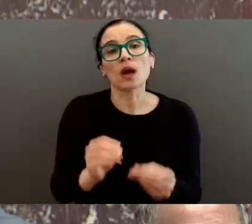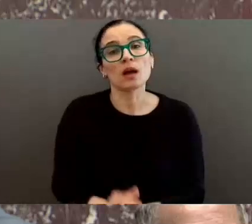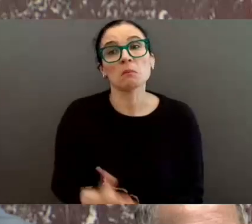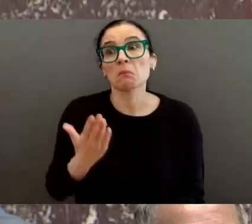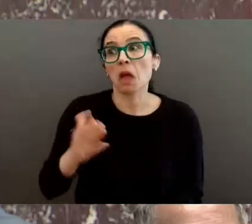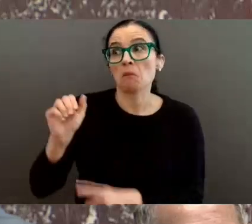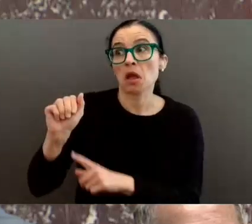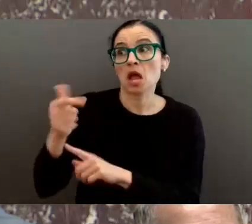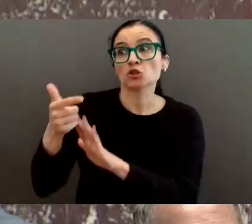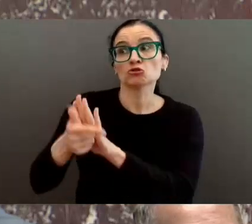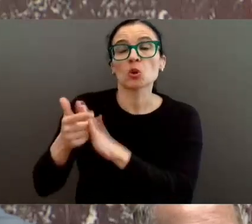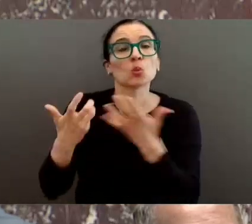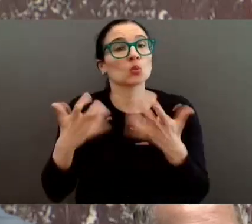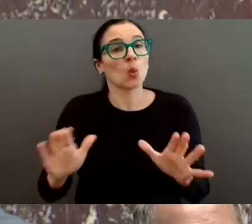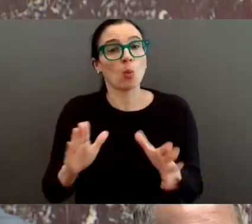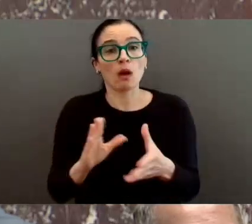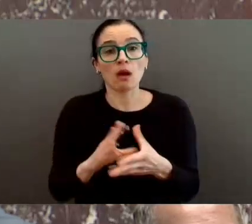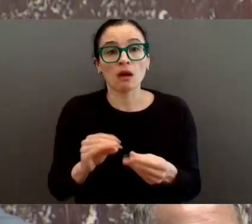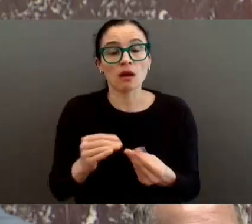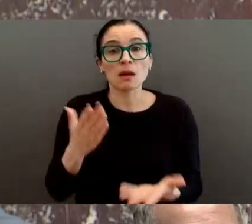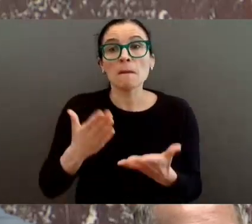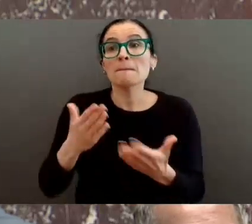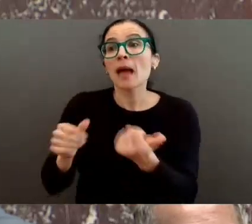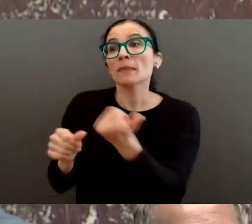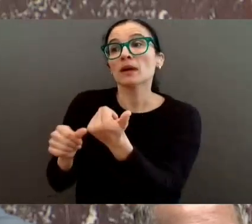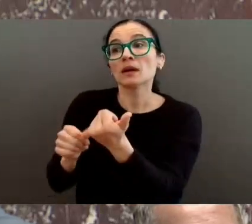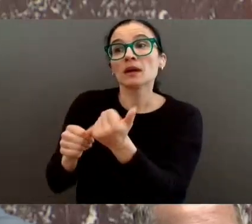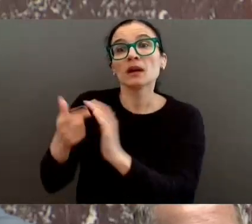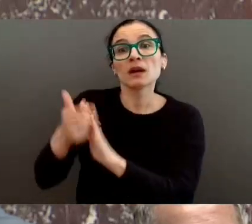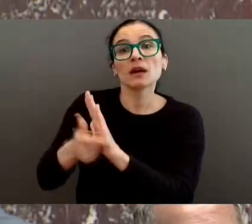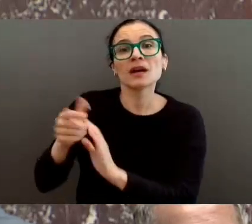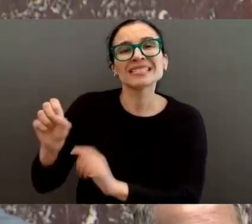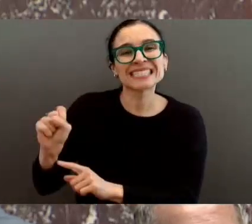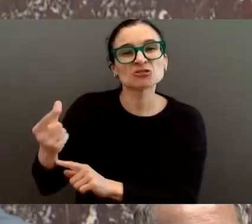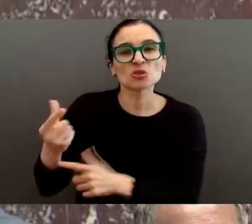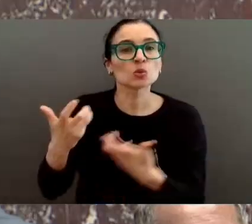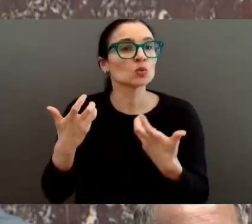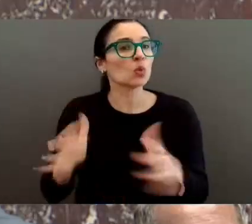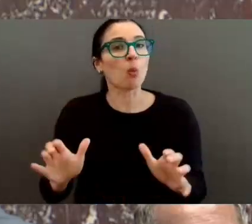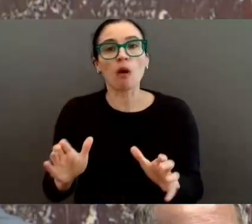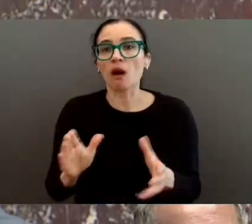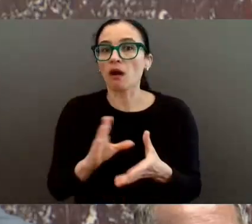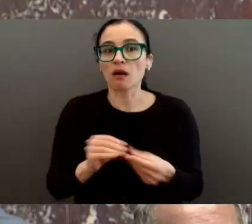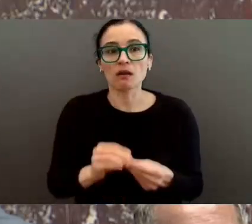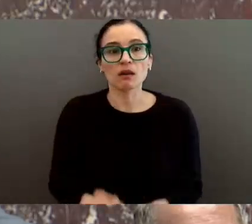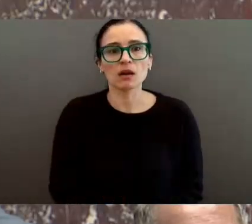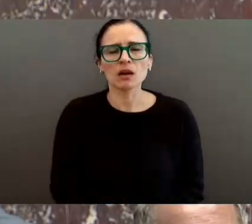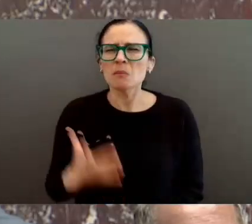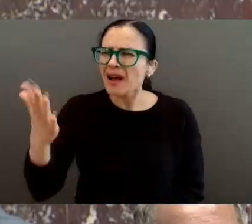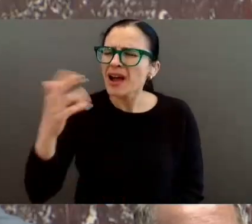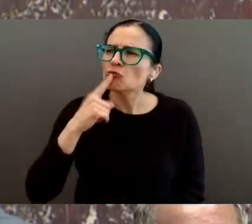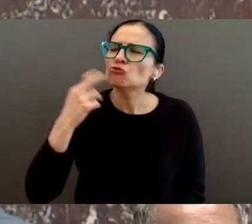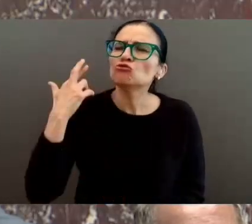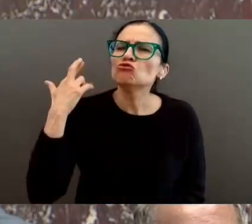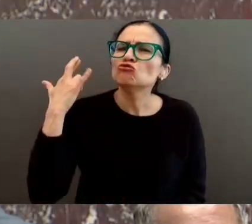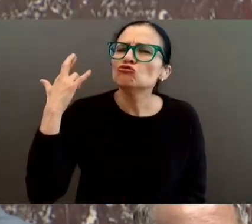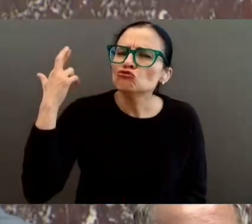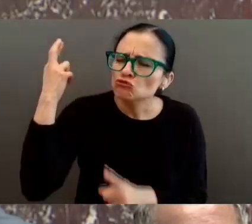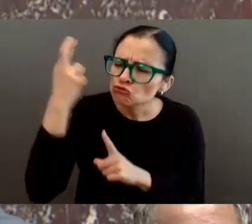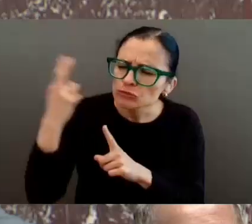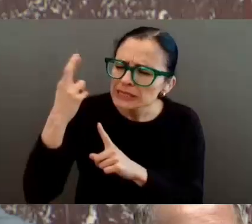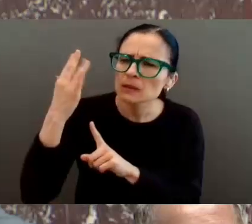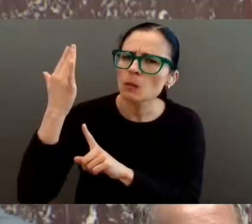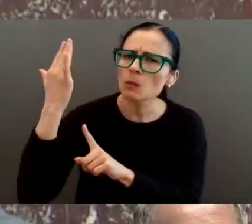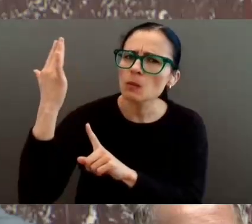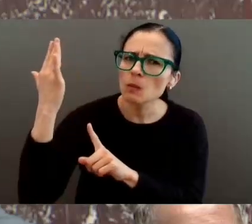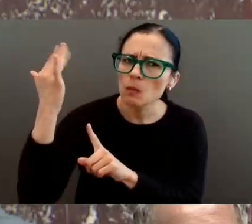what justification does this government have for giving this contract to this individual on